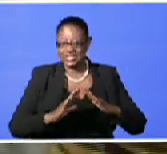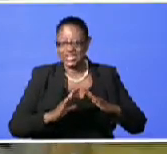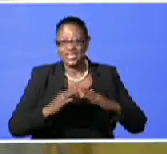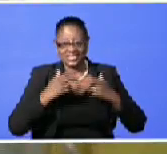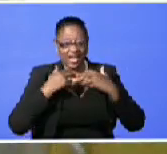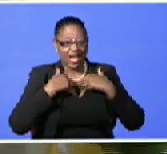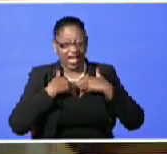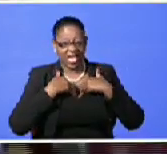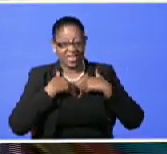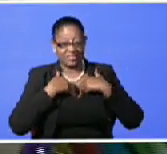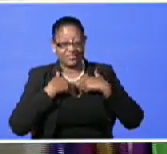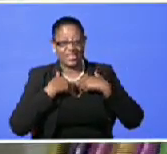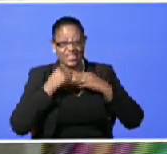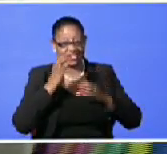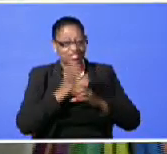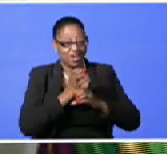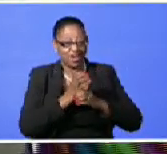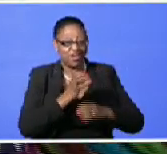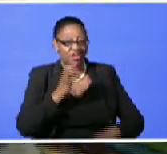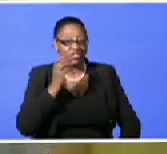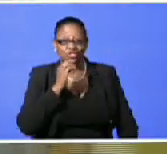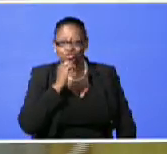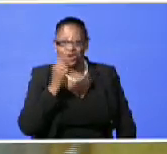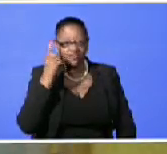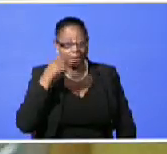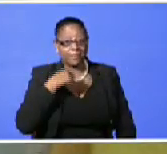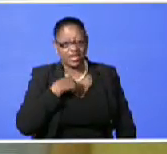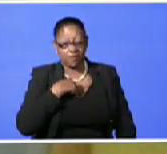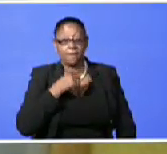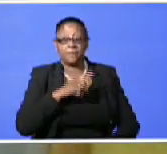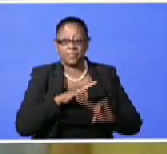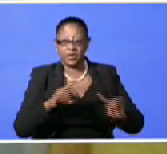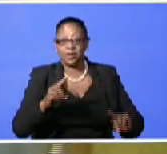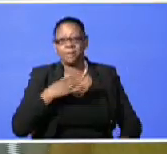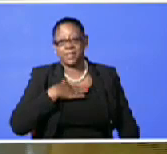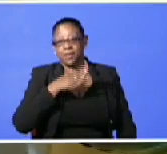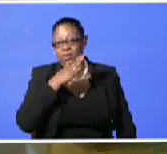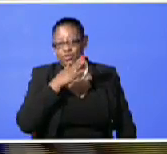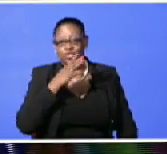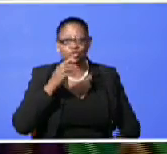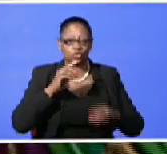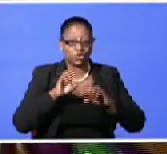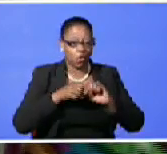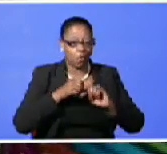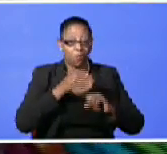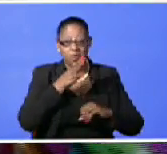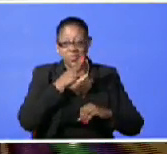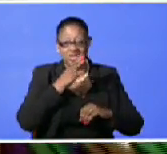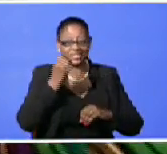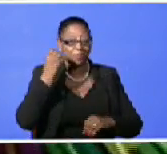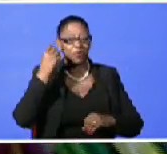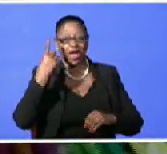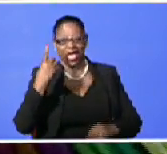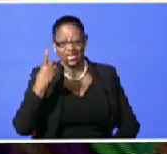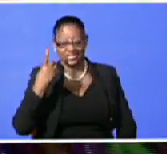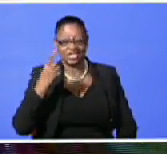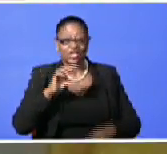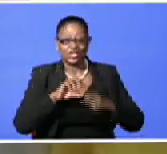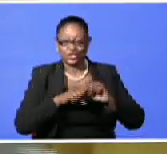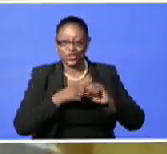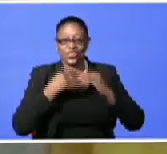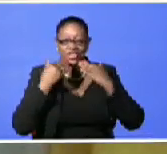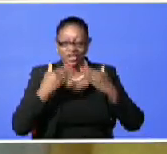this car, honestly. It's not for me, it's for my mom, so this is going to be a huge surprise for her on Christmas. So I just want to say thank you